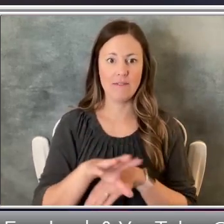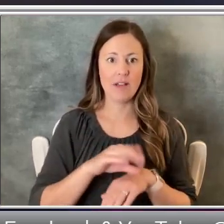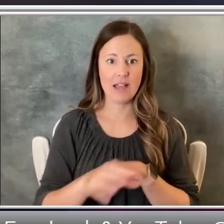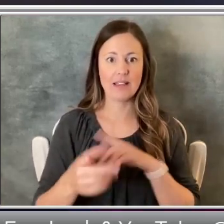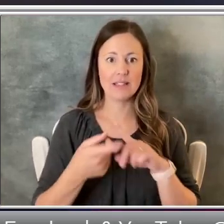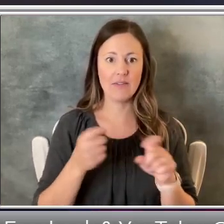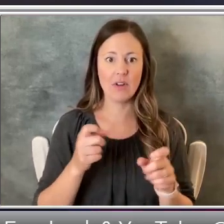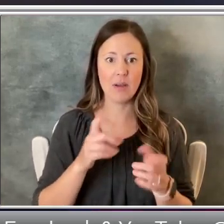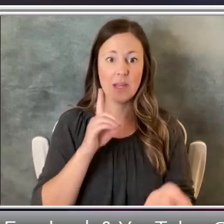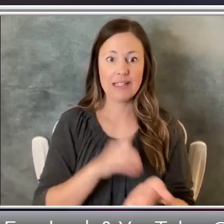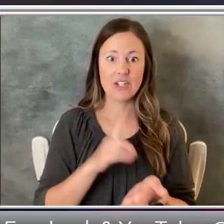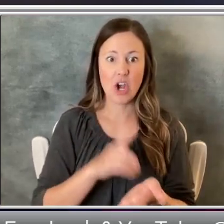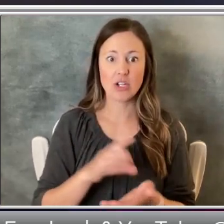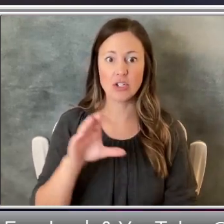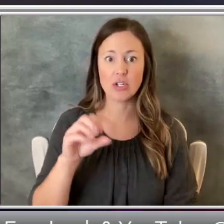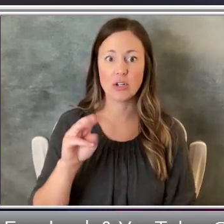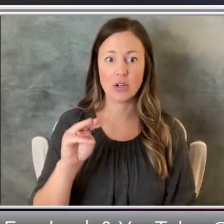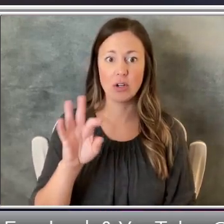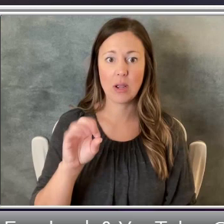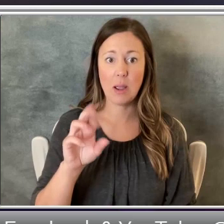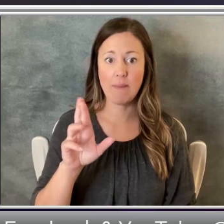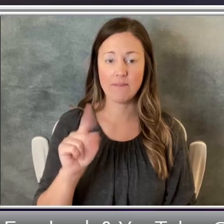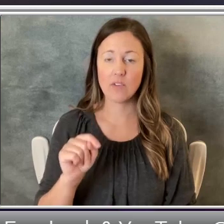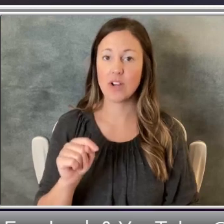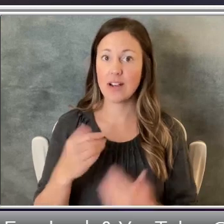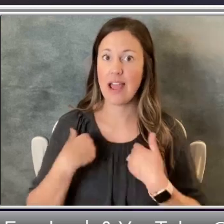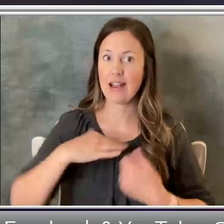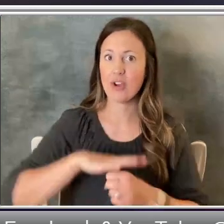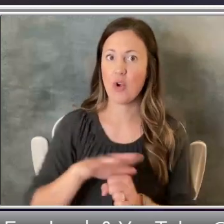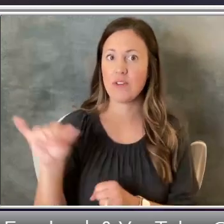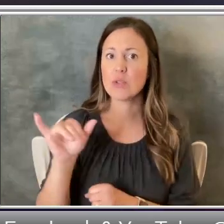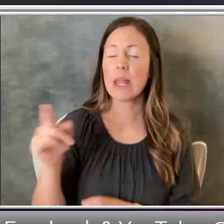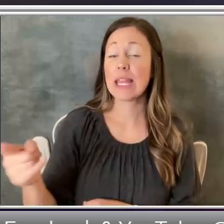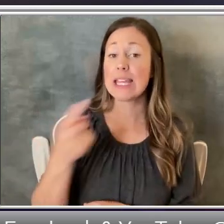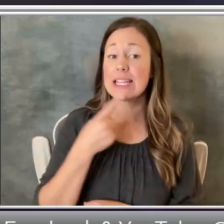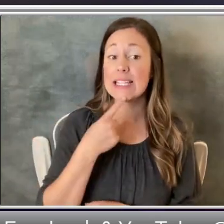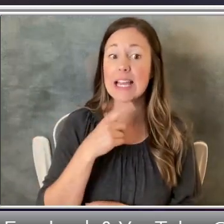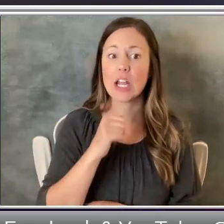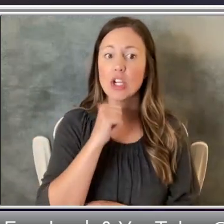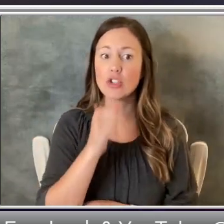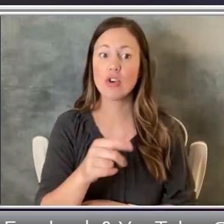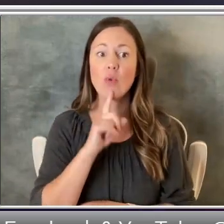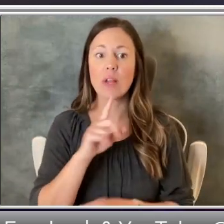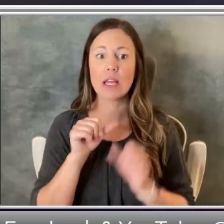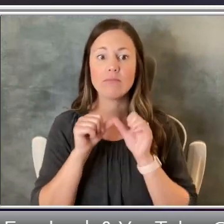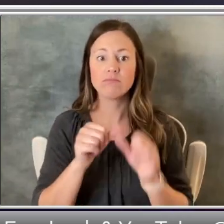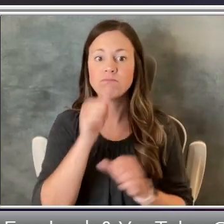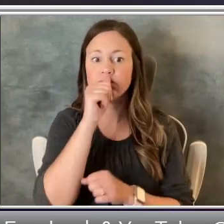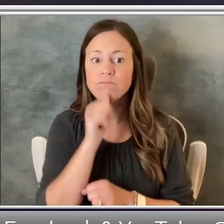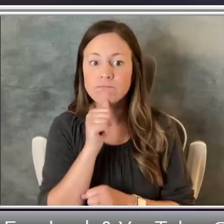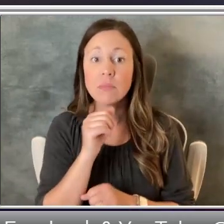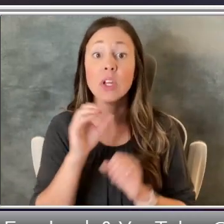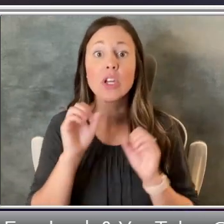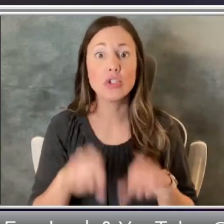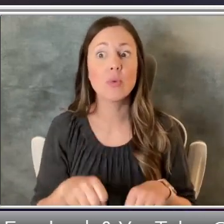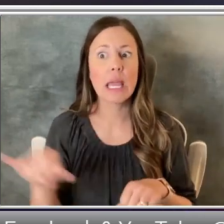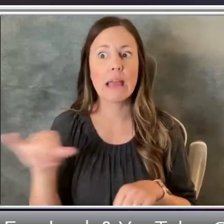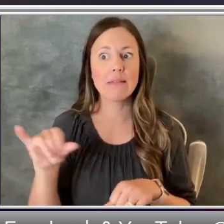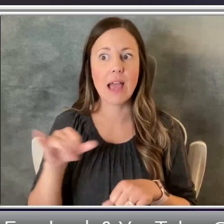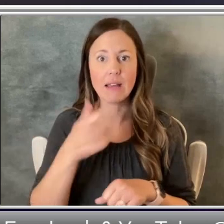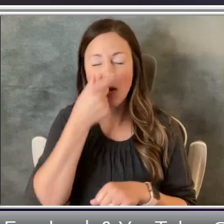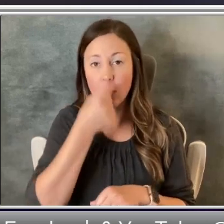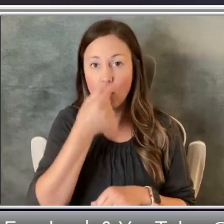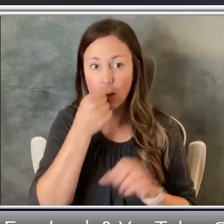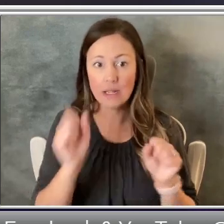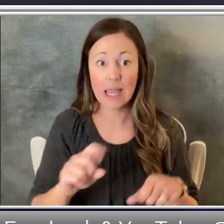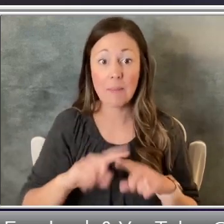another Dr. Rex, I had COVID as well, Brittany, and he told me, don't push through. Like, you can push through a cold, but COVID's the